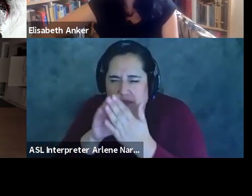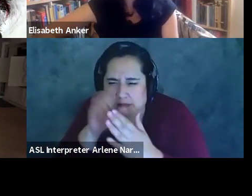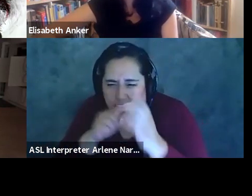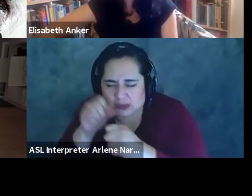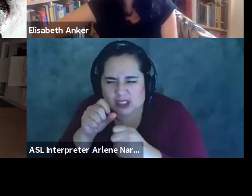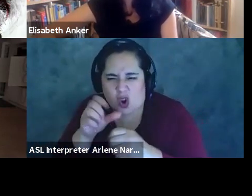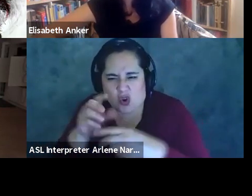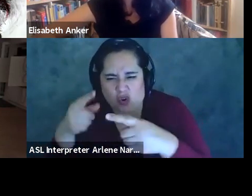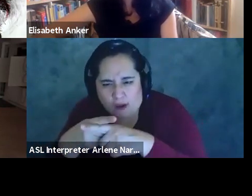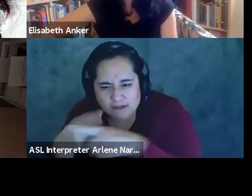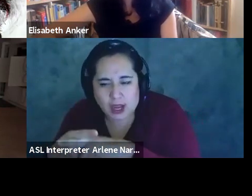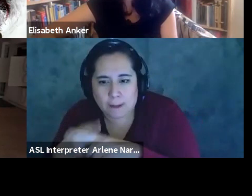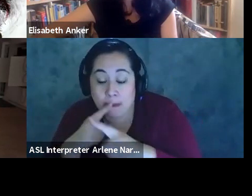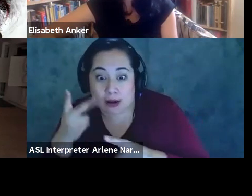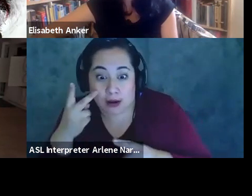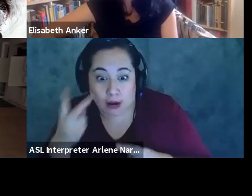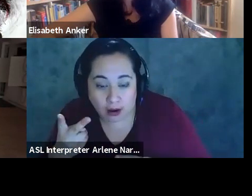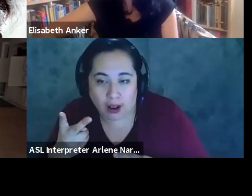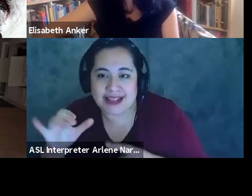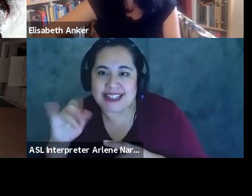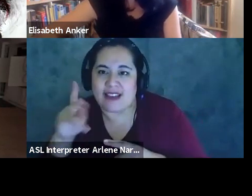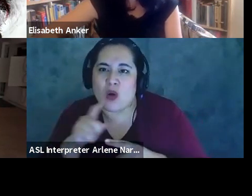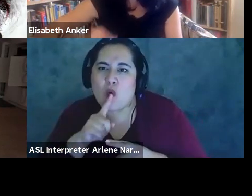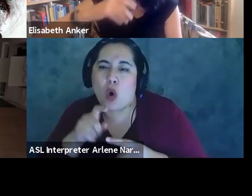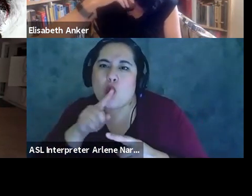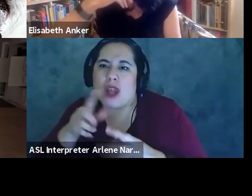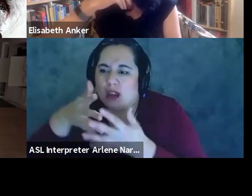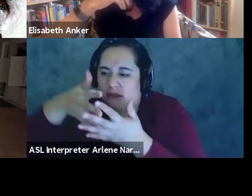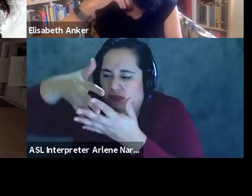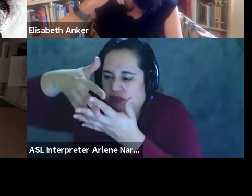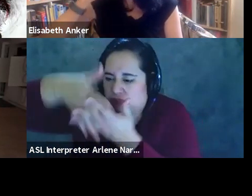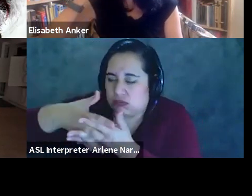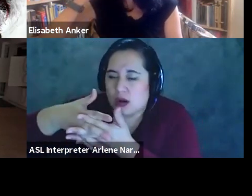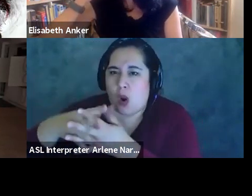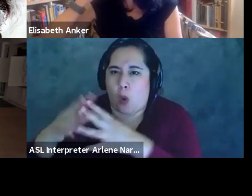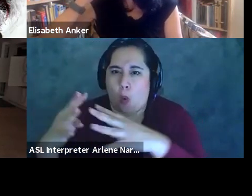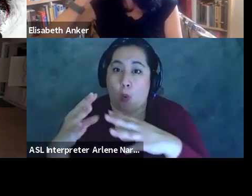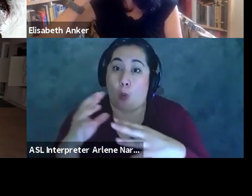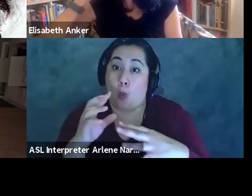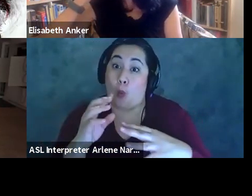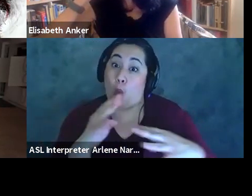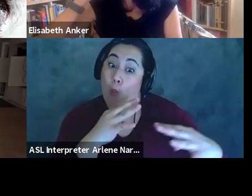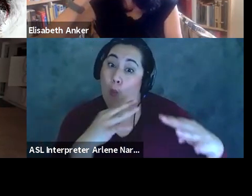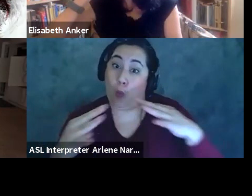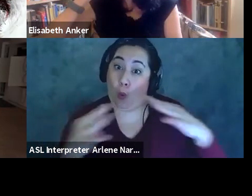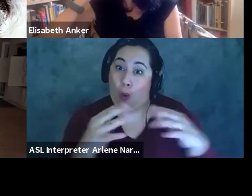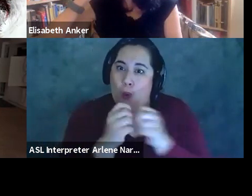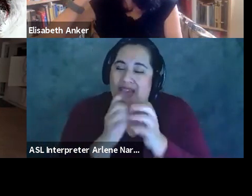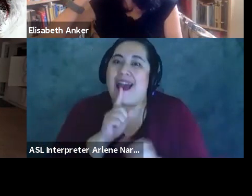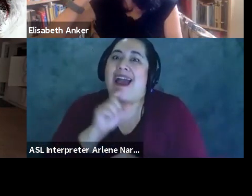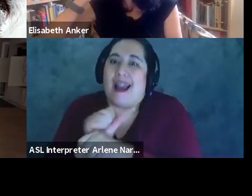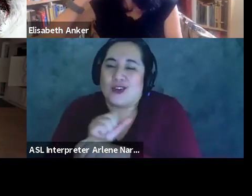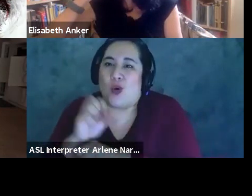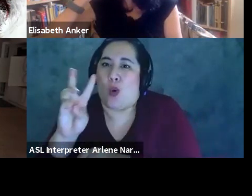wars are social saturations, warring without war, conflictual engagements without full realization. Now, I think